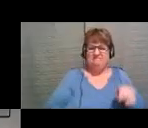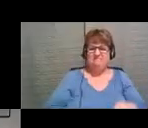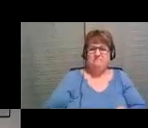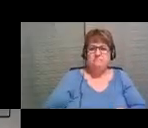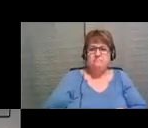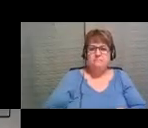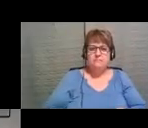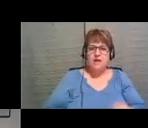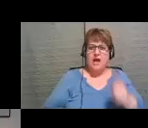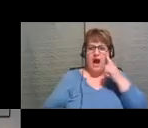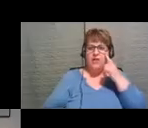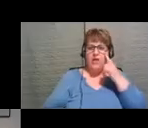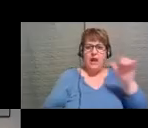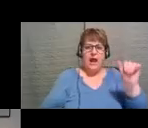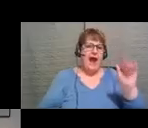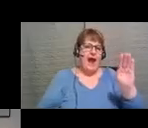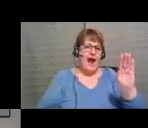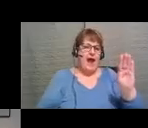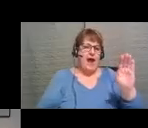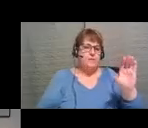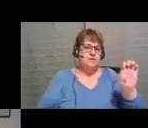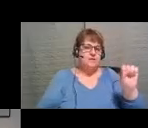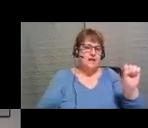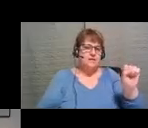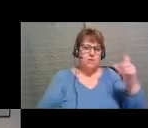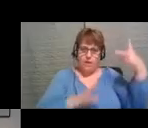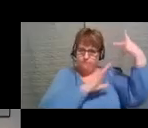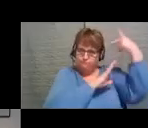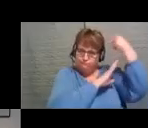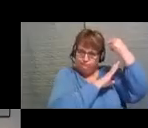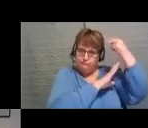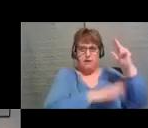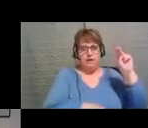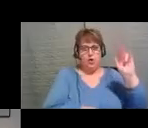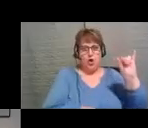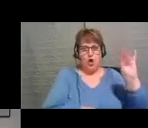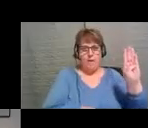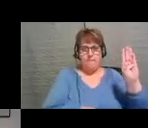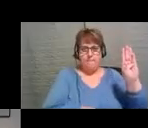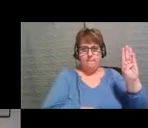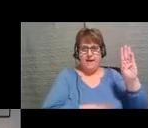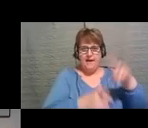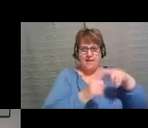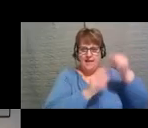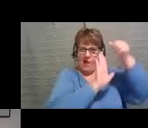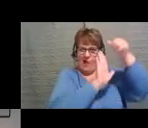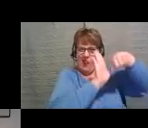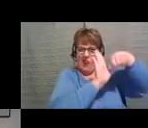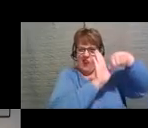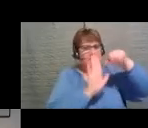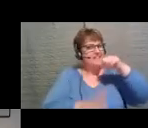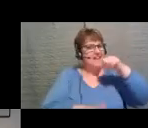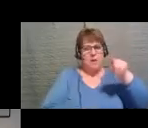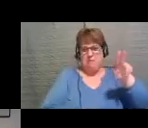Well, I thought it was an abscess, right? So I numbed up the kid and I incised that lump, and what came out? It wasn't